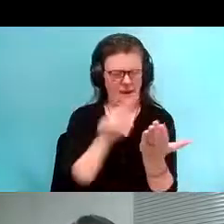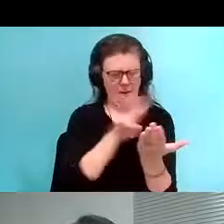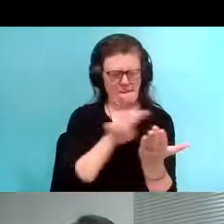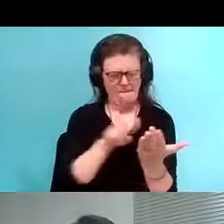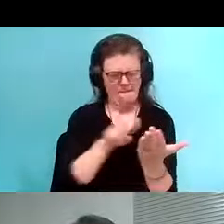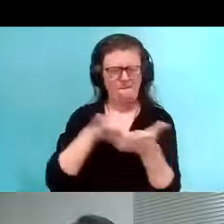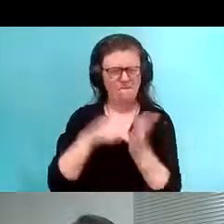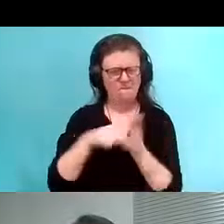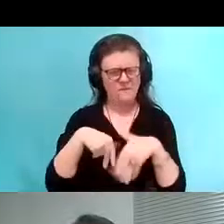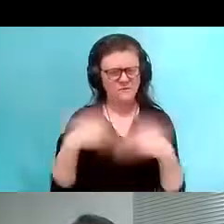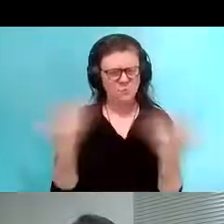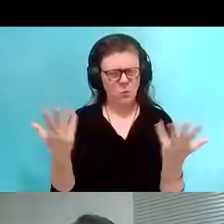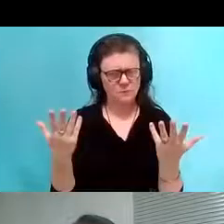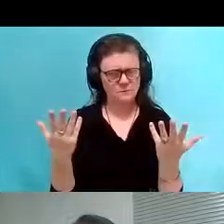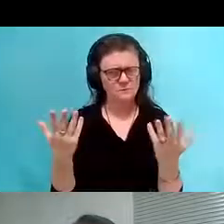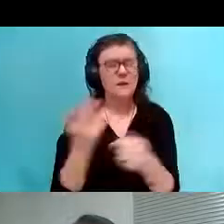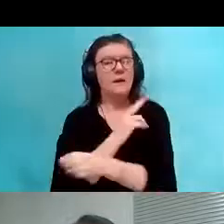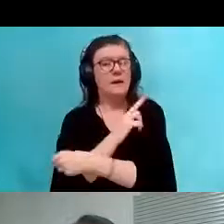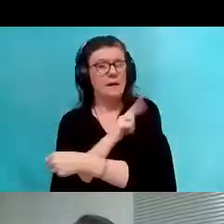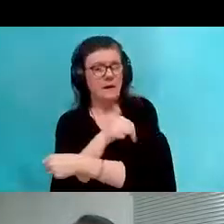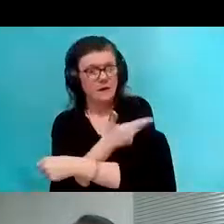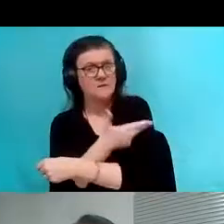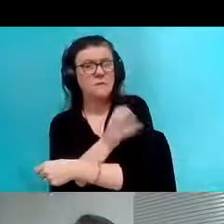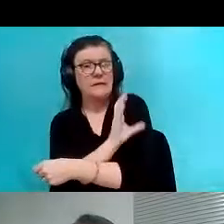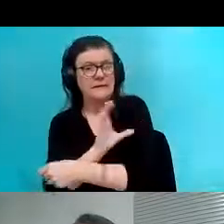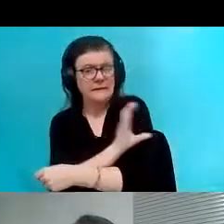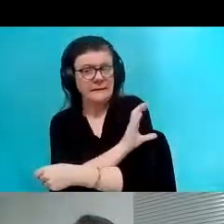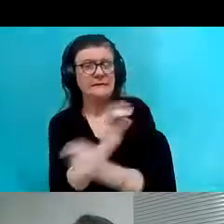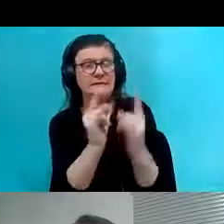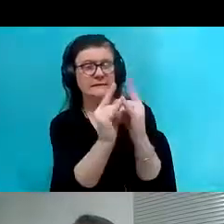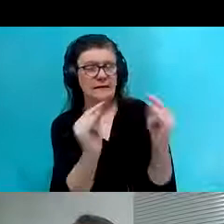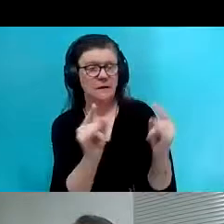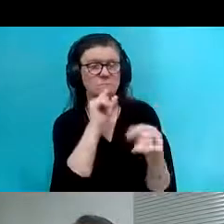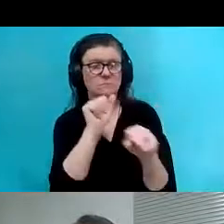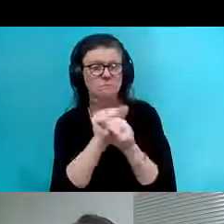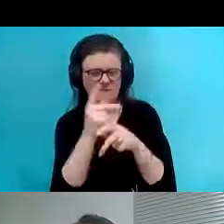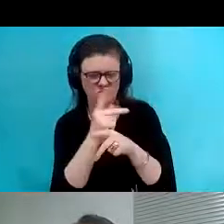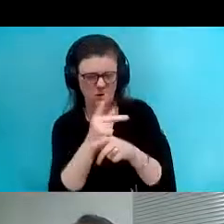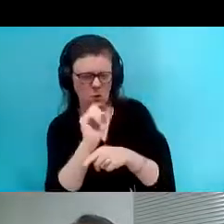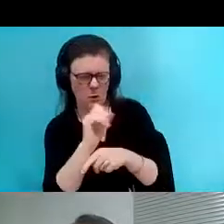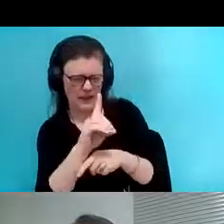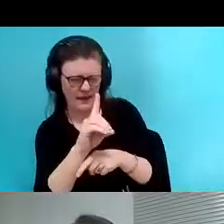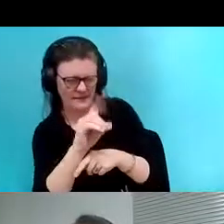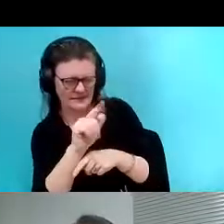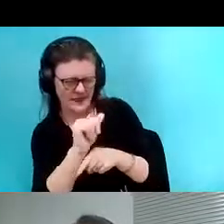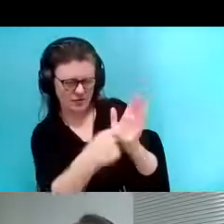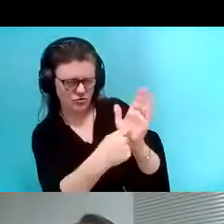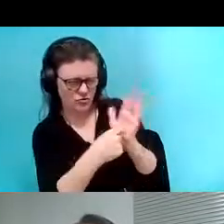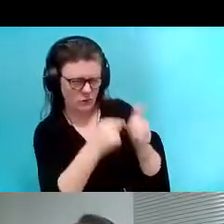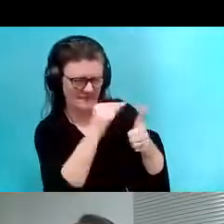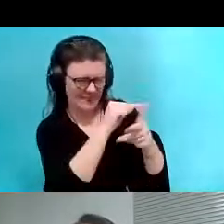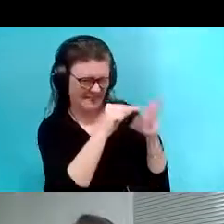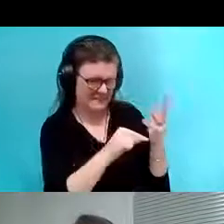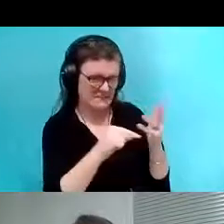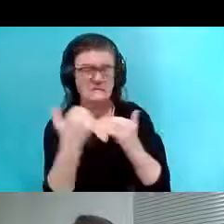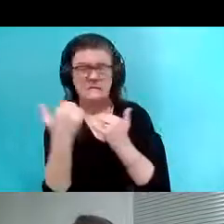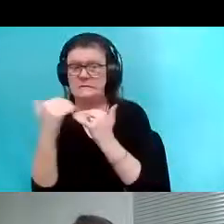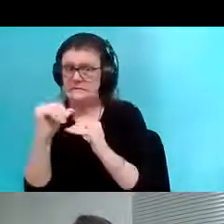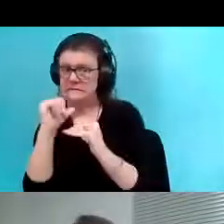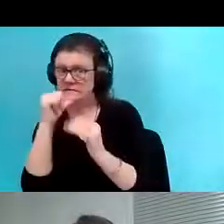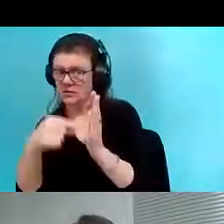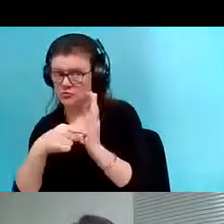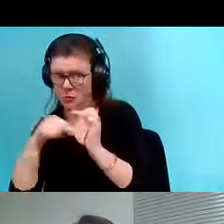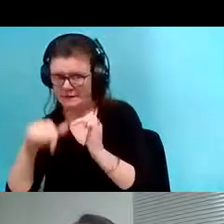partners are committed to continue to learn about the limits to the data, as well as exploring the potential for the data